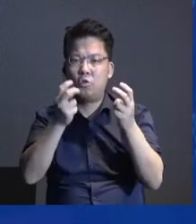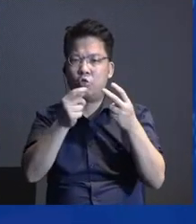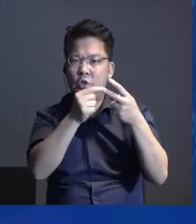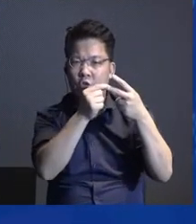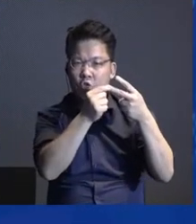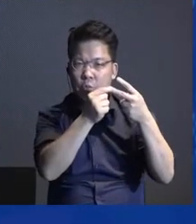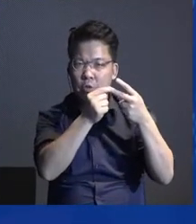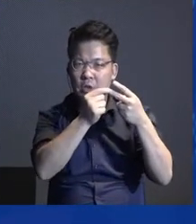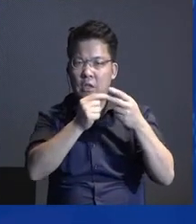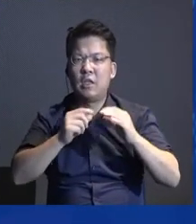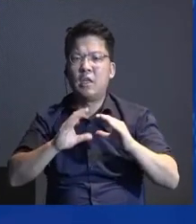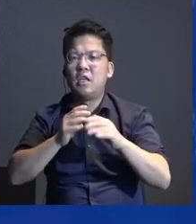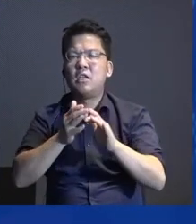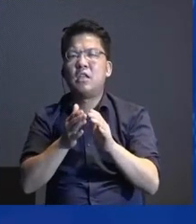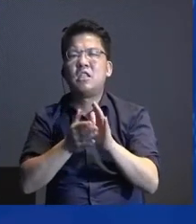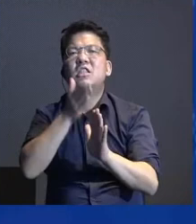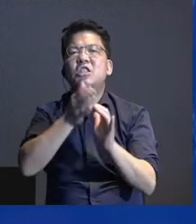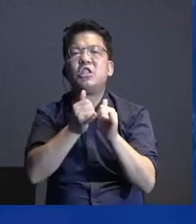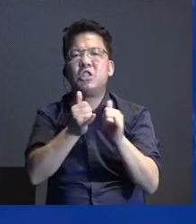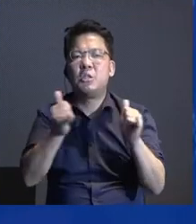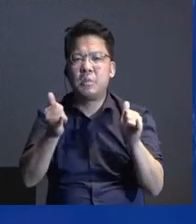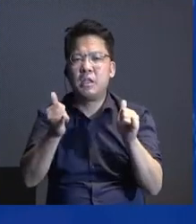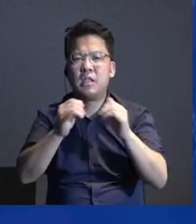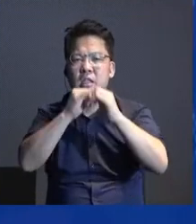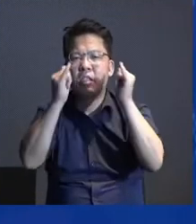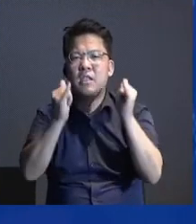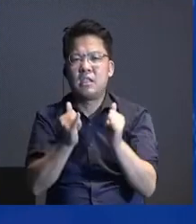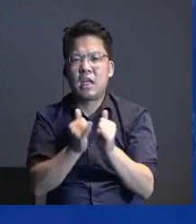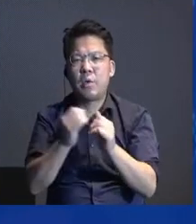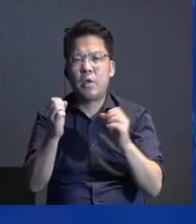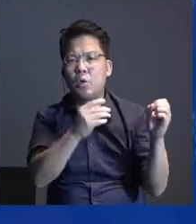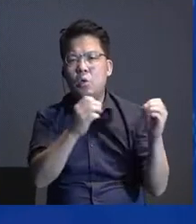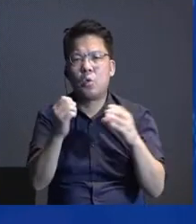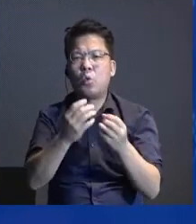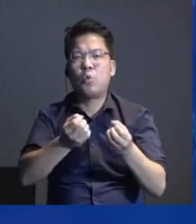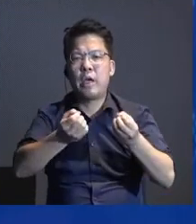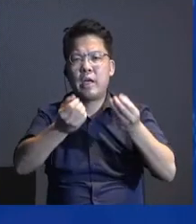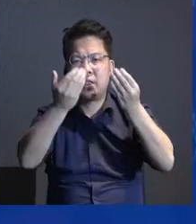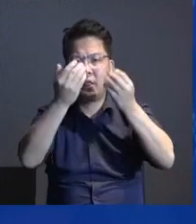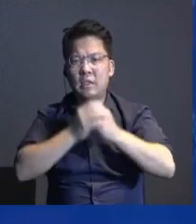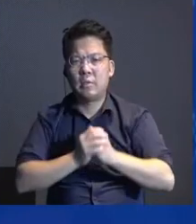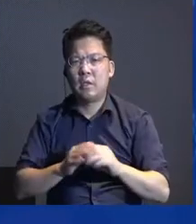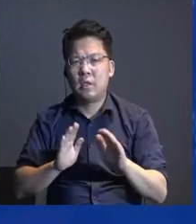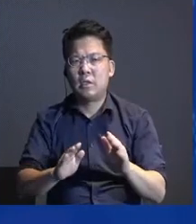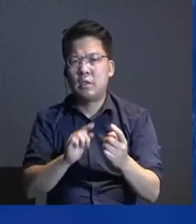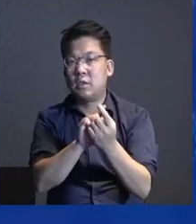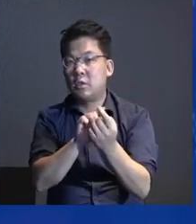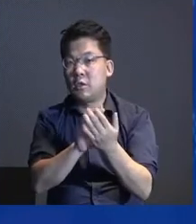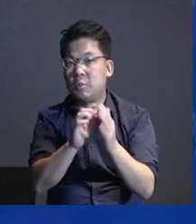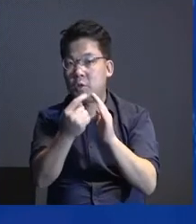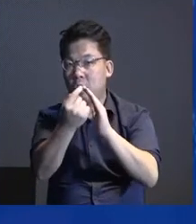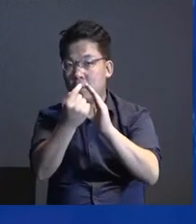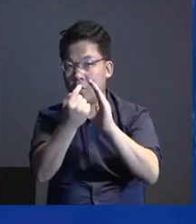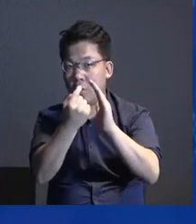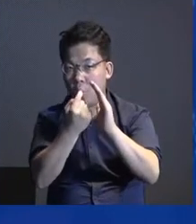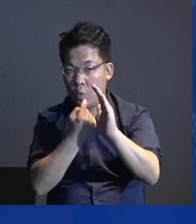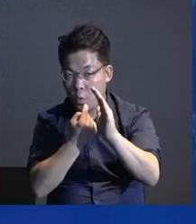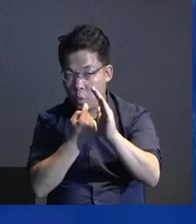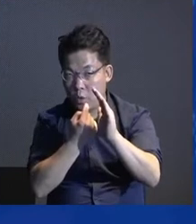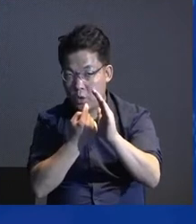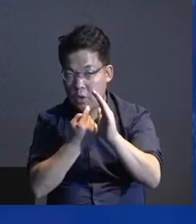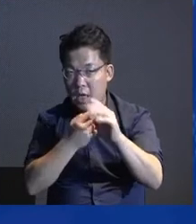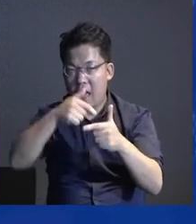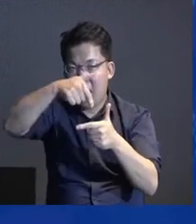was professor at Gangnam University and a member of the ASEM Global Aging Center Expert Group, who will be moderating the